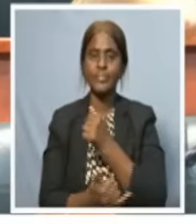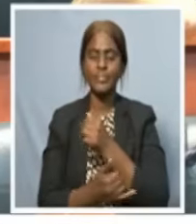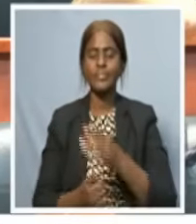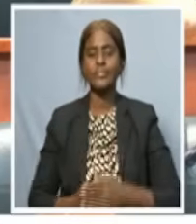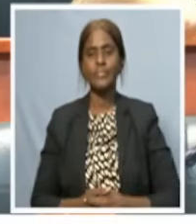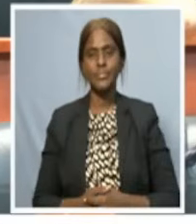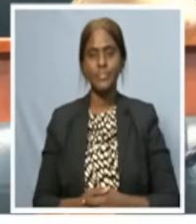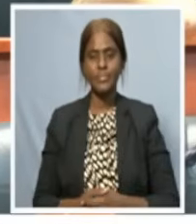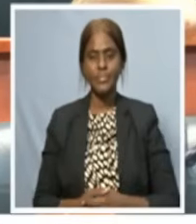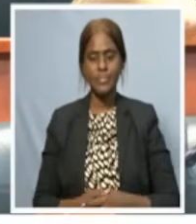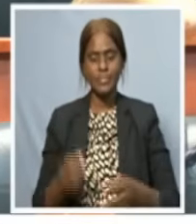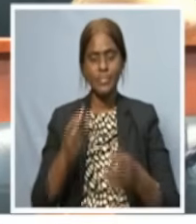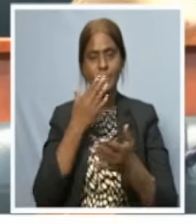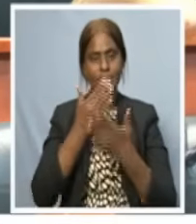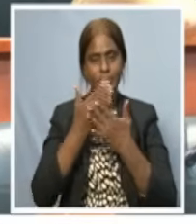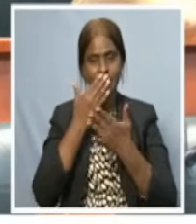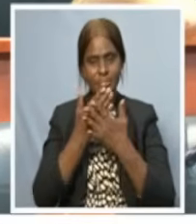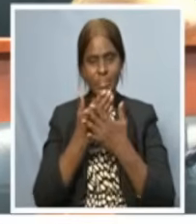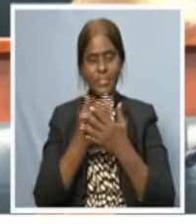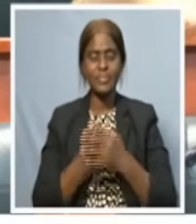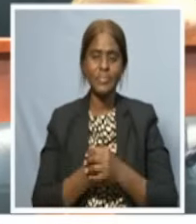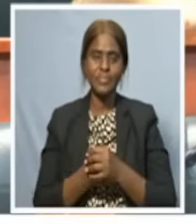country, fairly